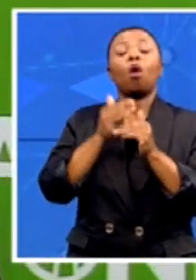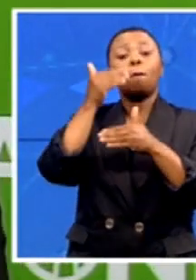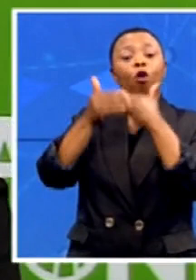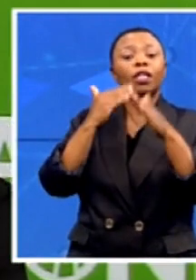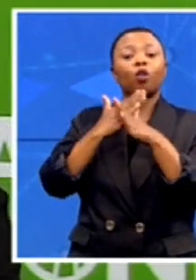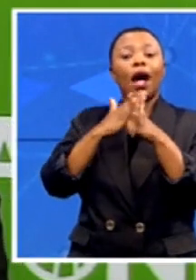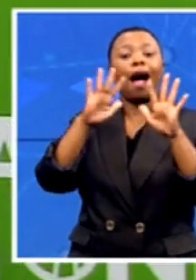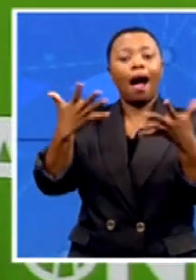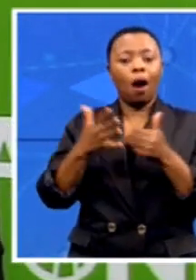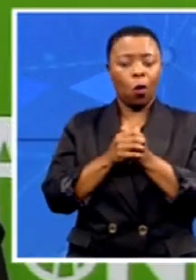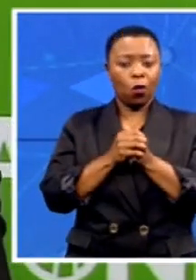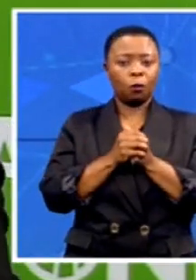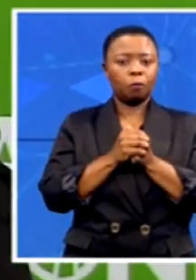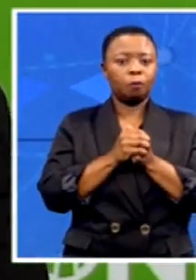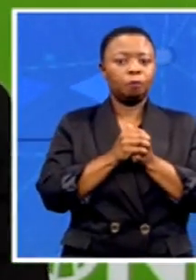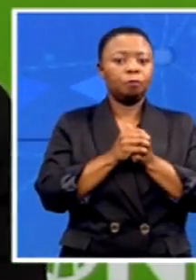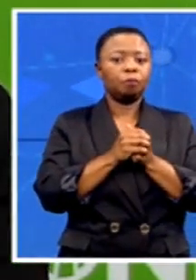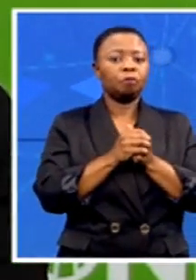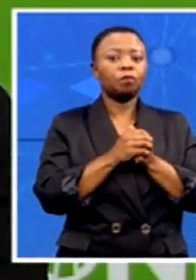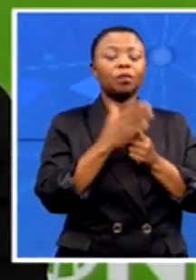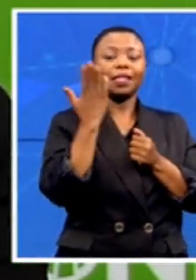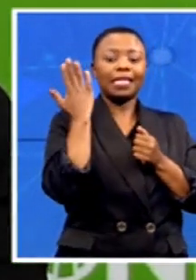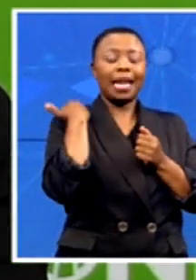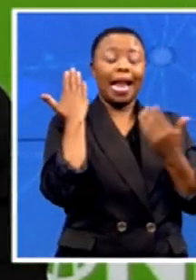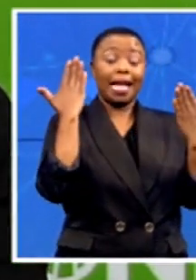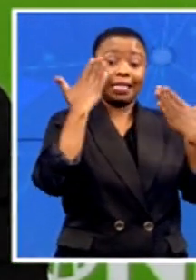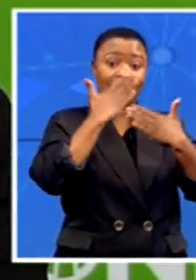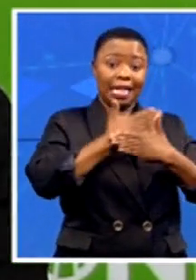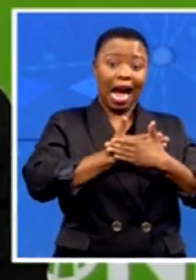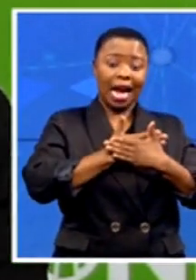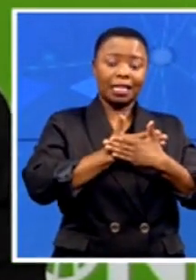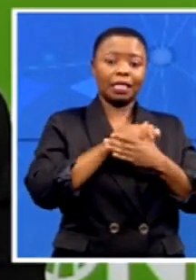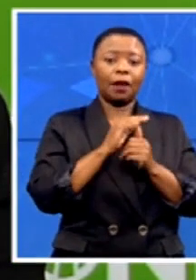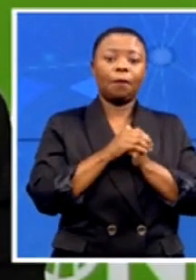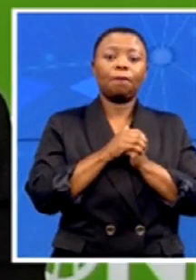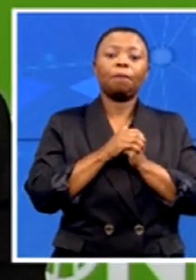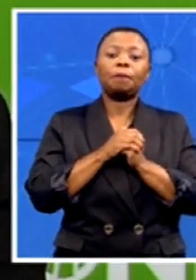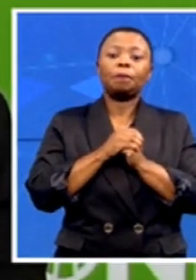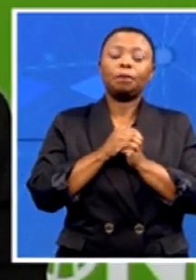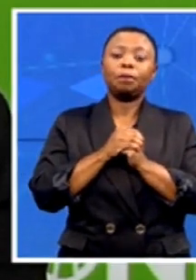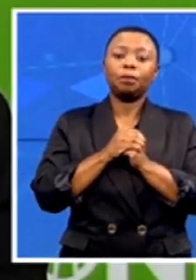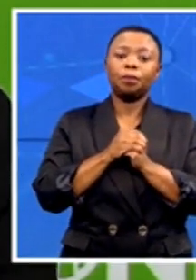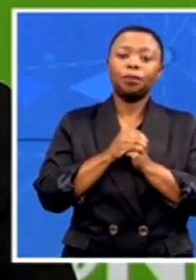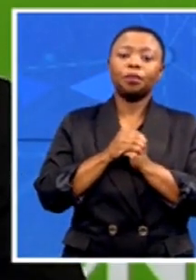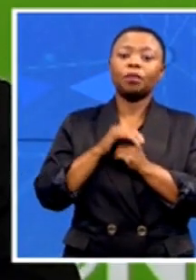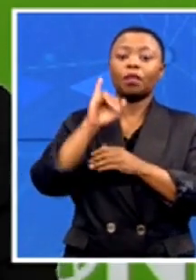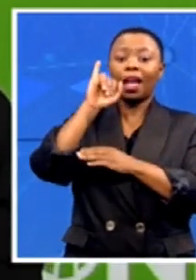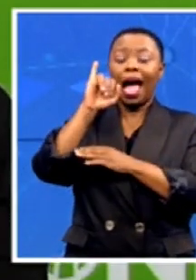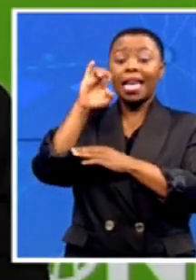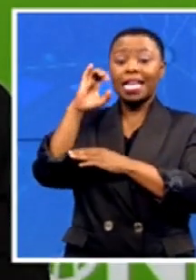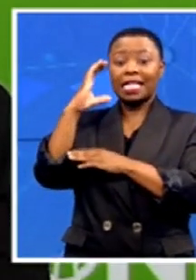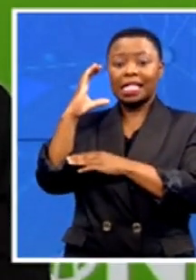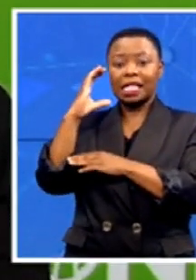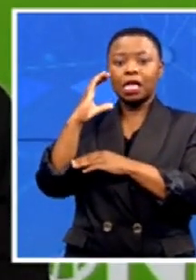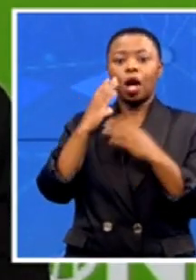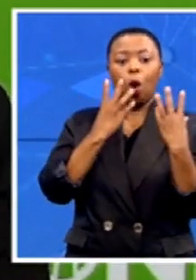night, we've lodged on the IEC together with the Electoral Court at the